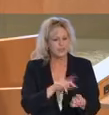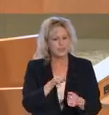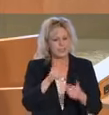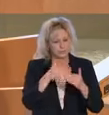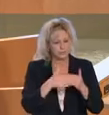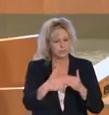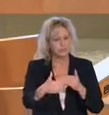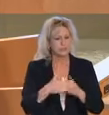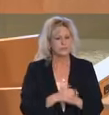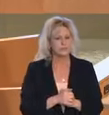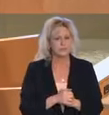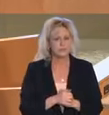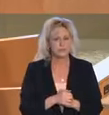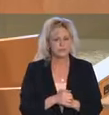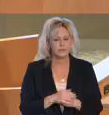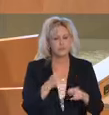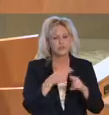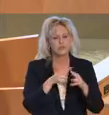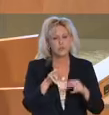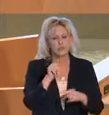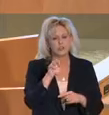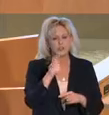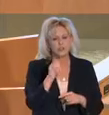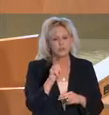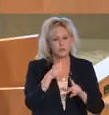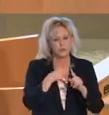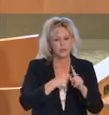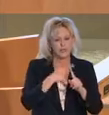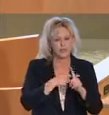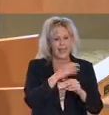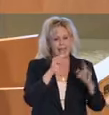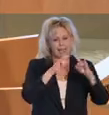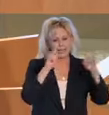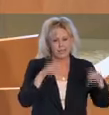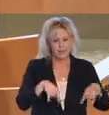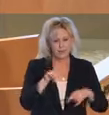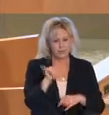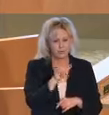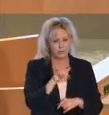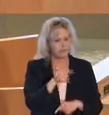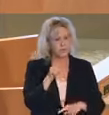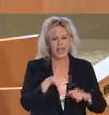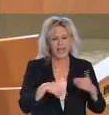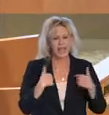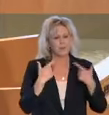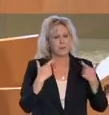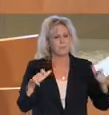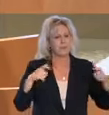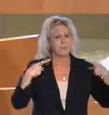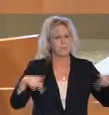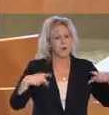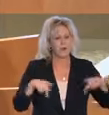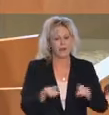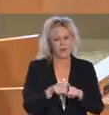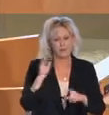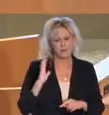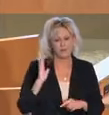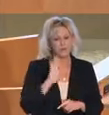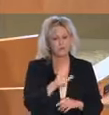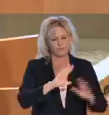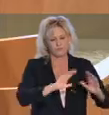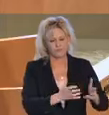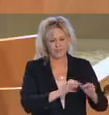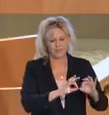forward. Short-term rentals and campgrounds. So, but you can't have those big group parties like we used to. It's going to be your own